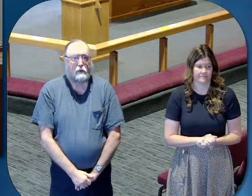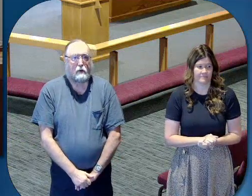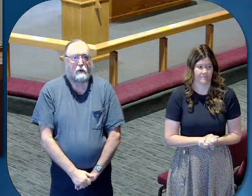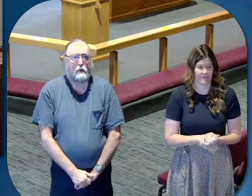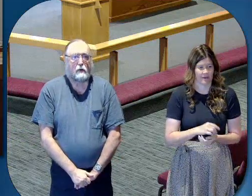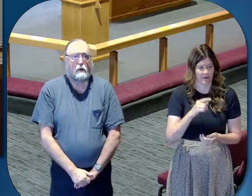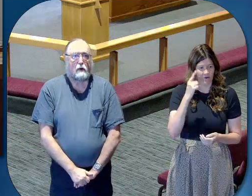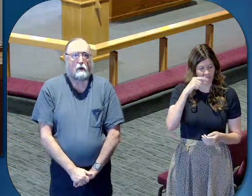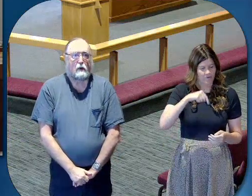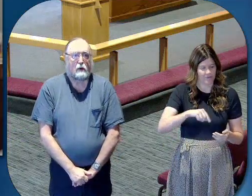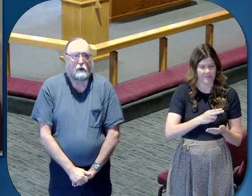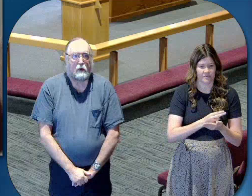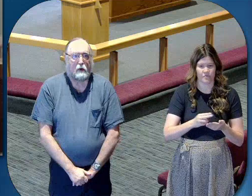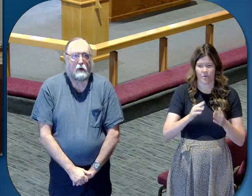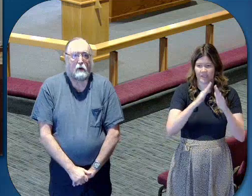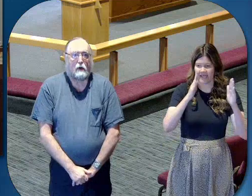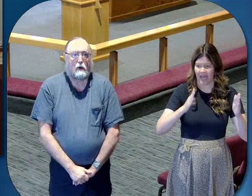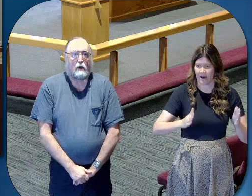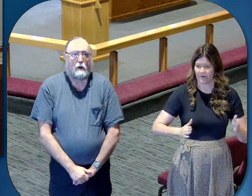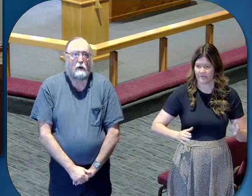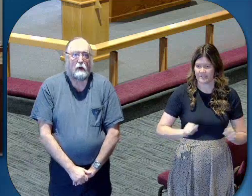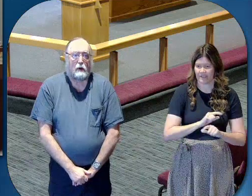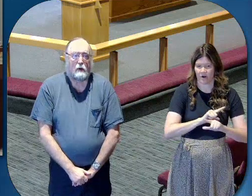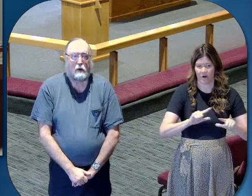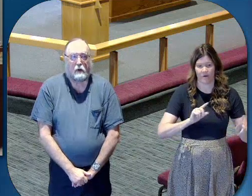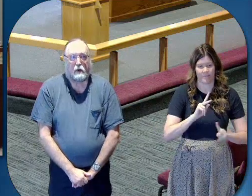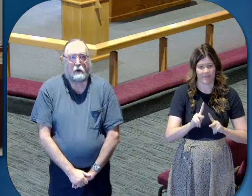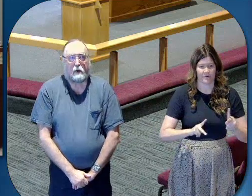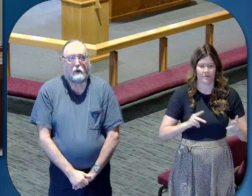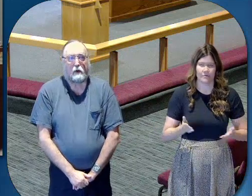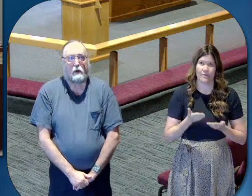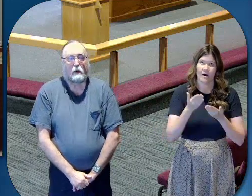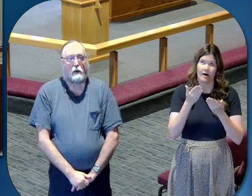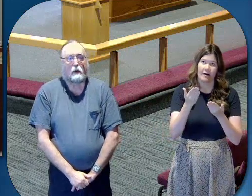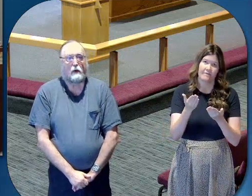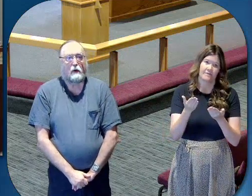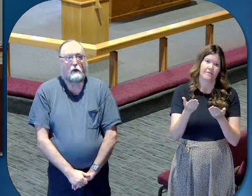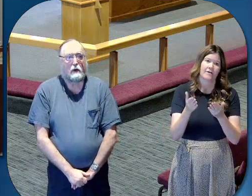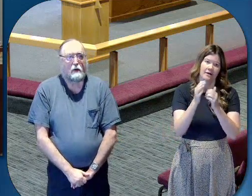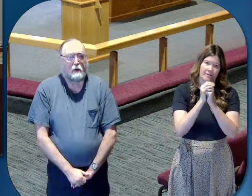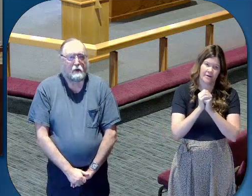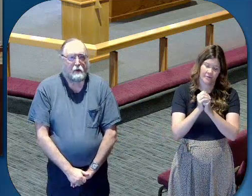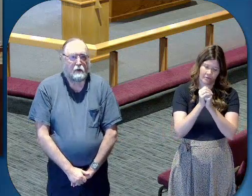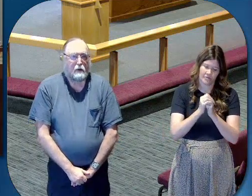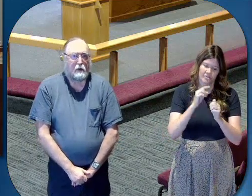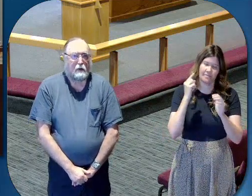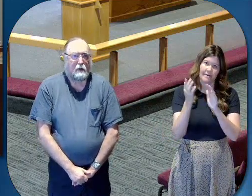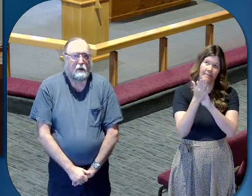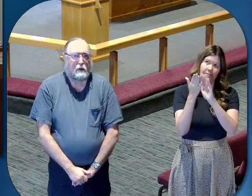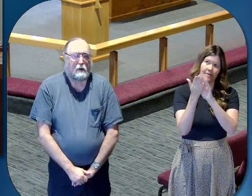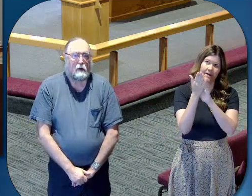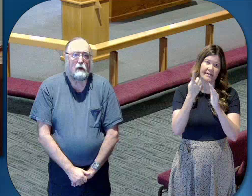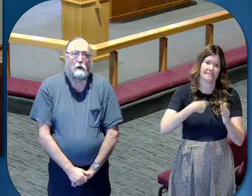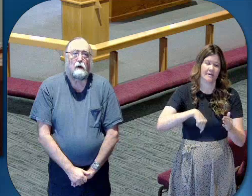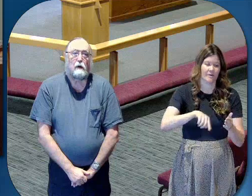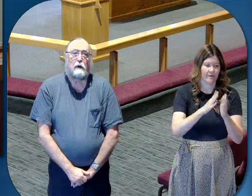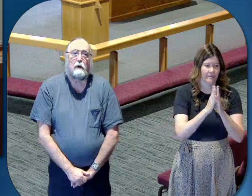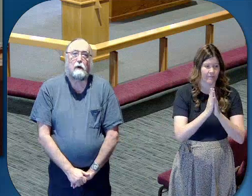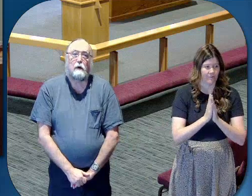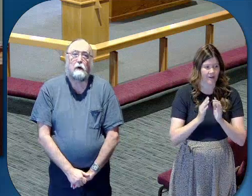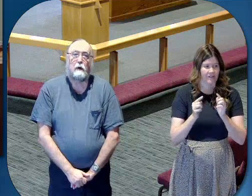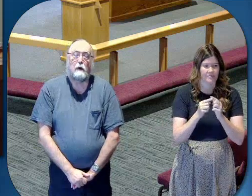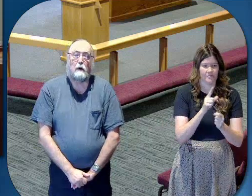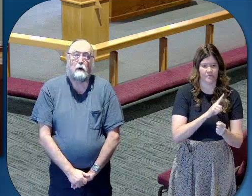mercy. For this holy house, and for all who offer here their worship and praise, let us pray to